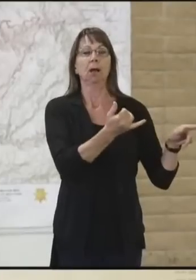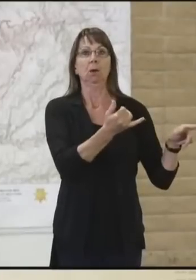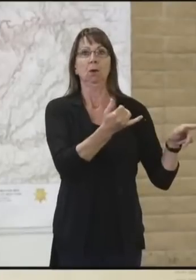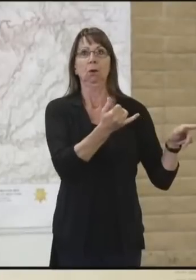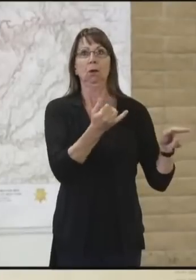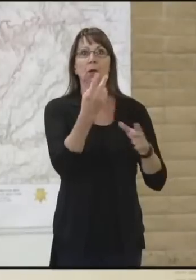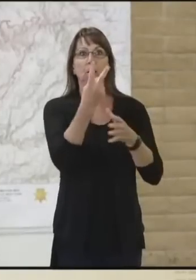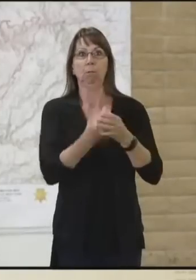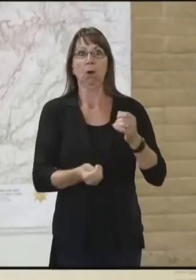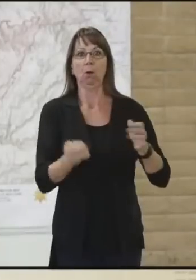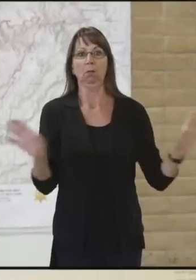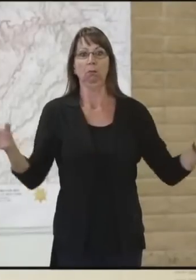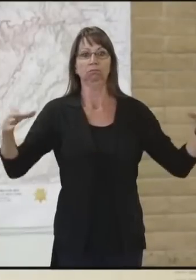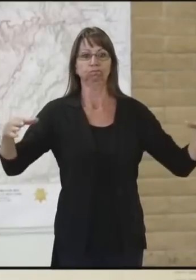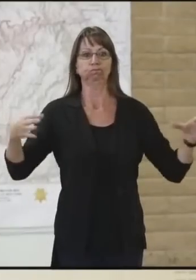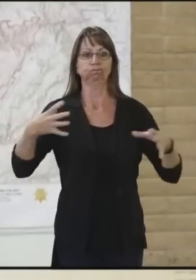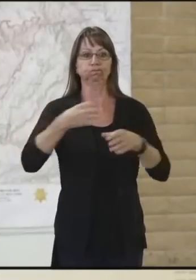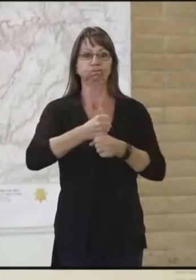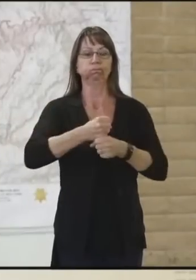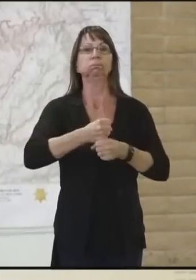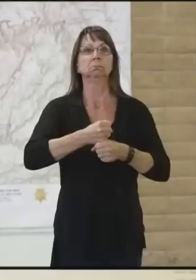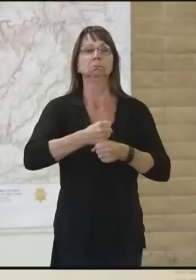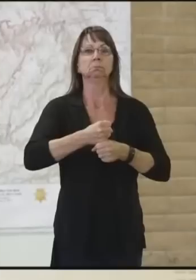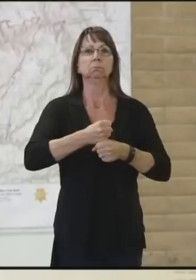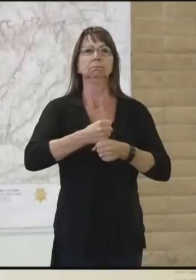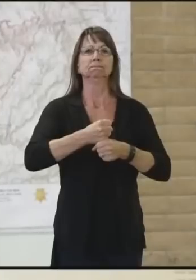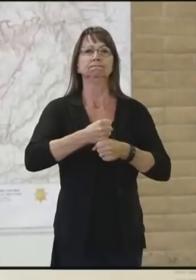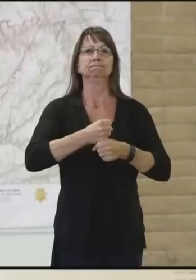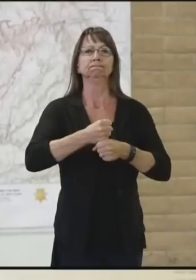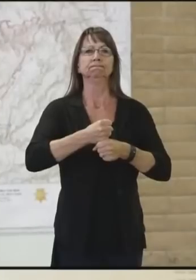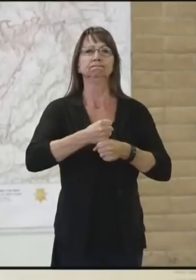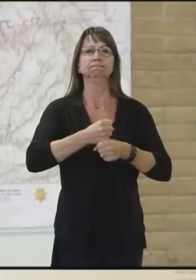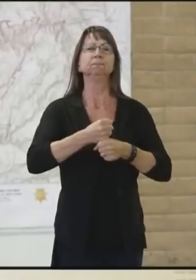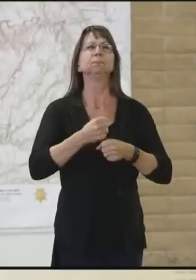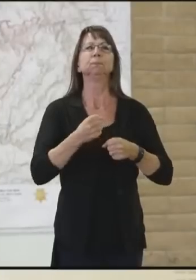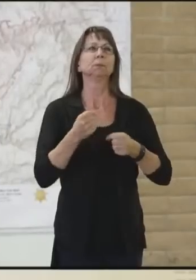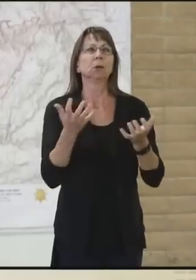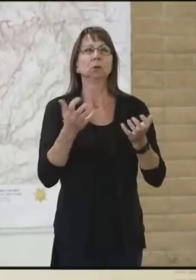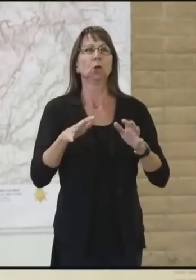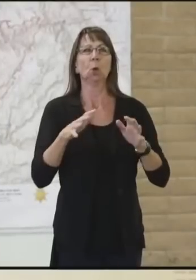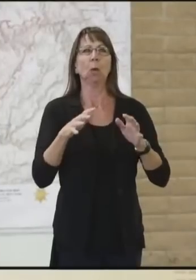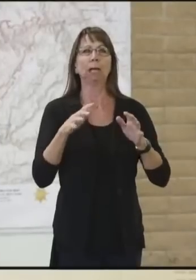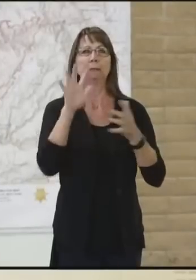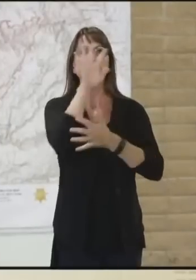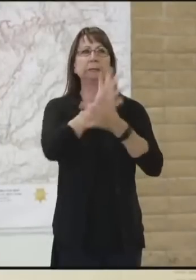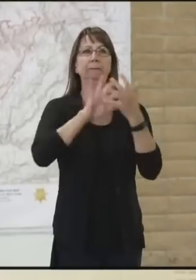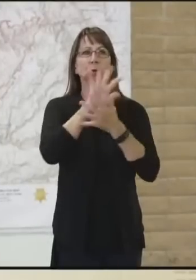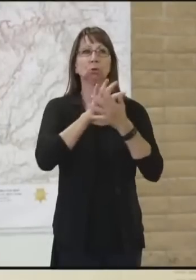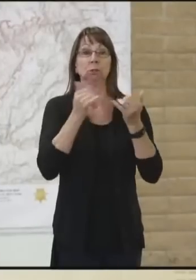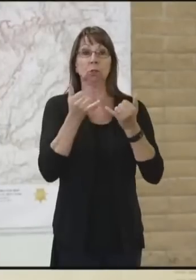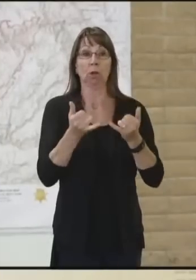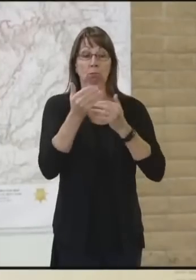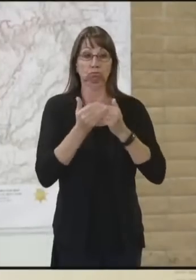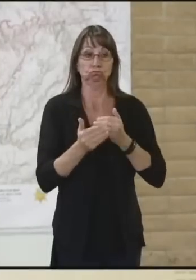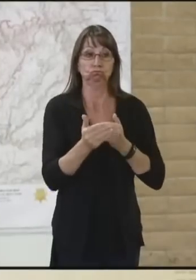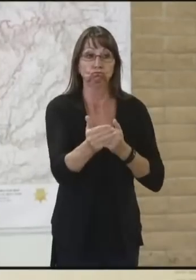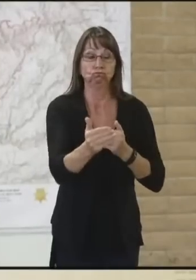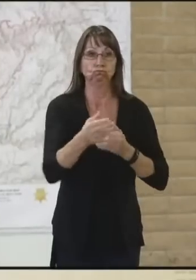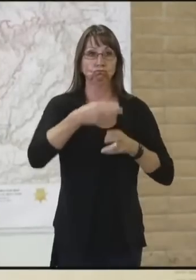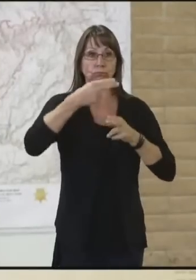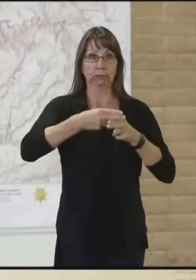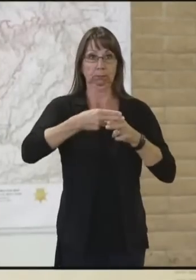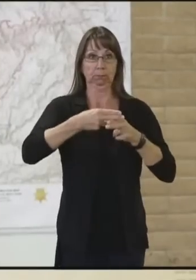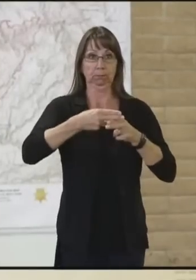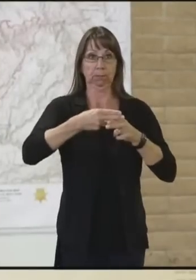bear contingency out of the equation for to reduce the confusion. So going forward, it will be